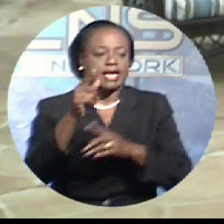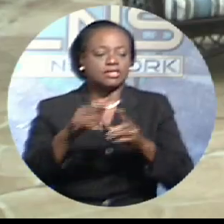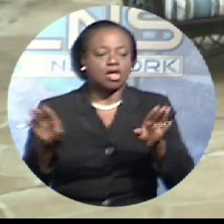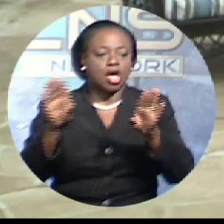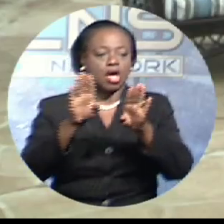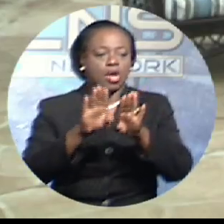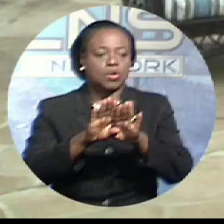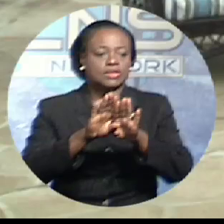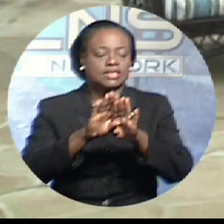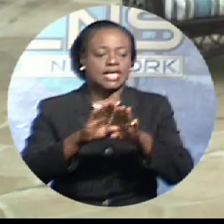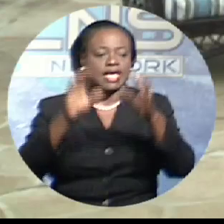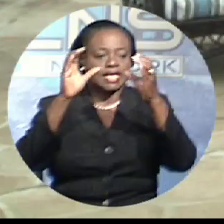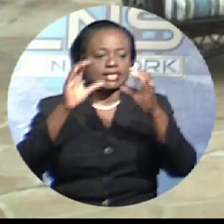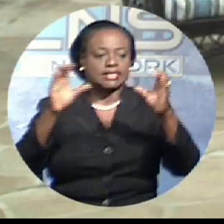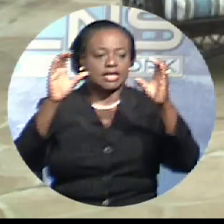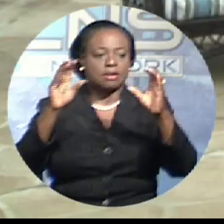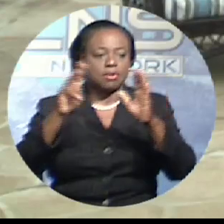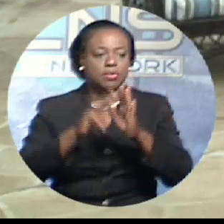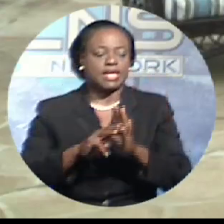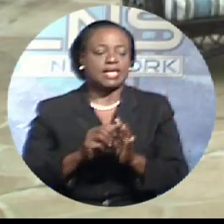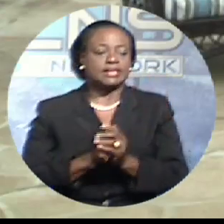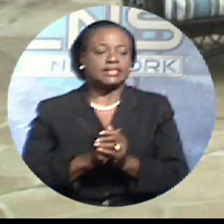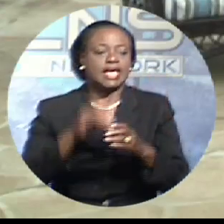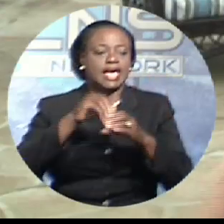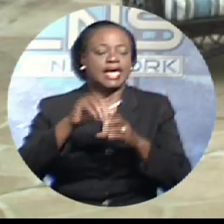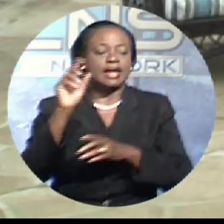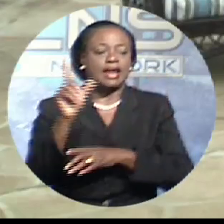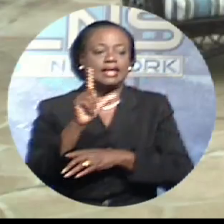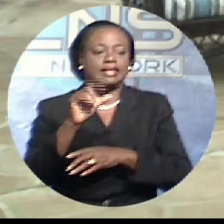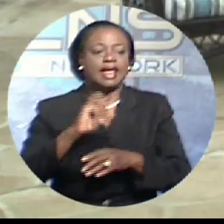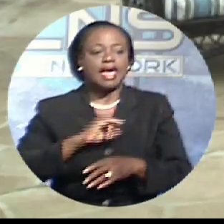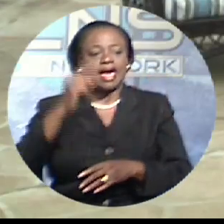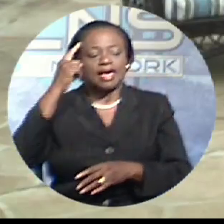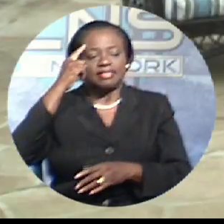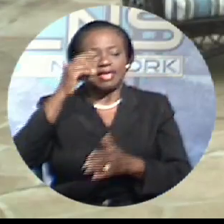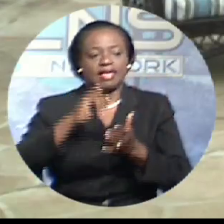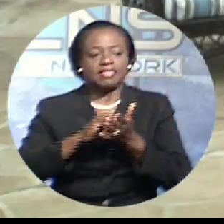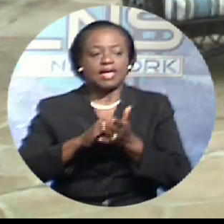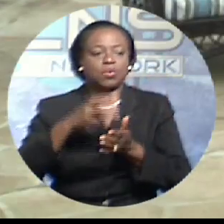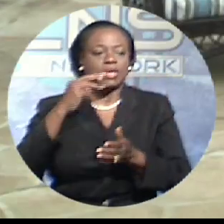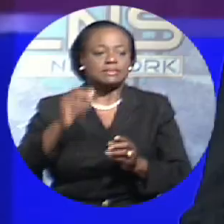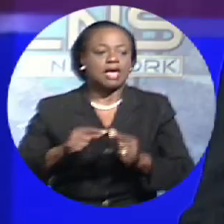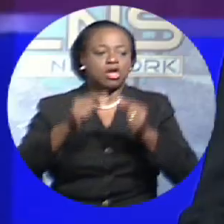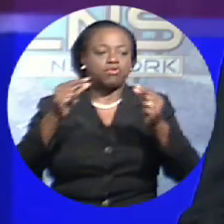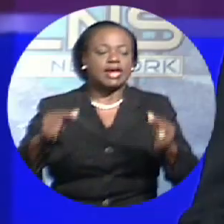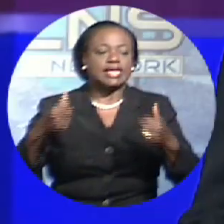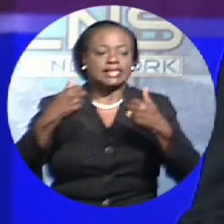the 2012 Paralympic Games in London. So that was I think my greatest games.